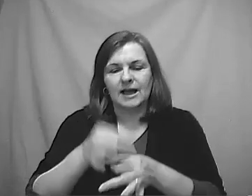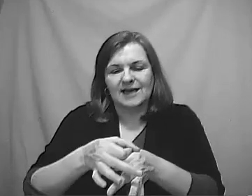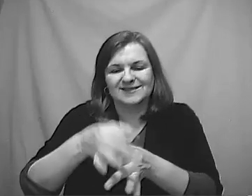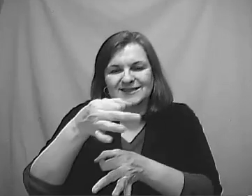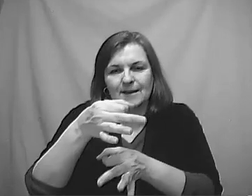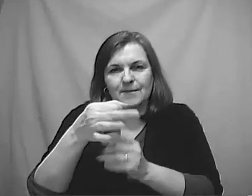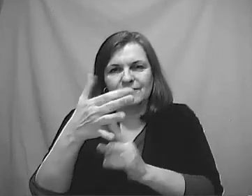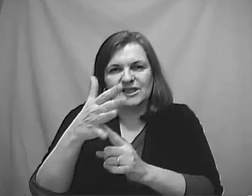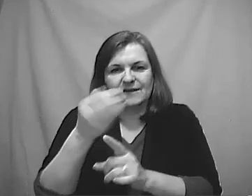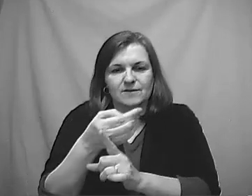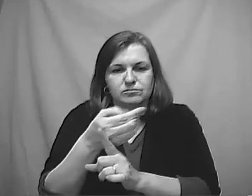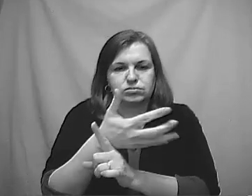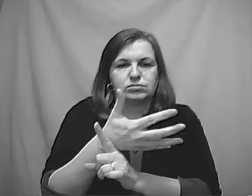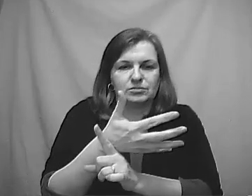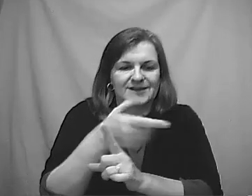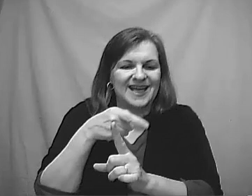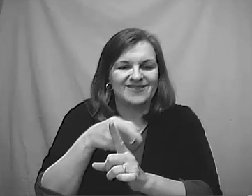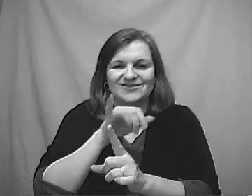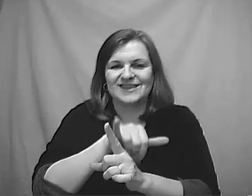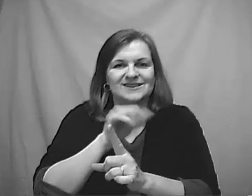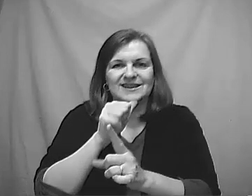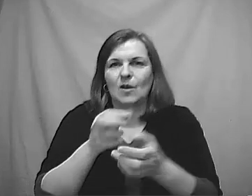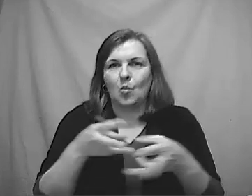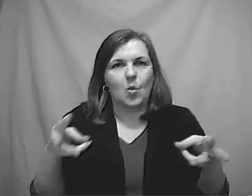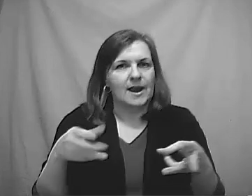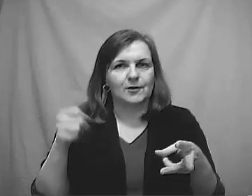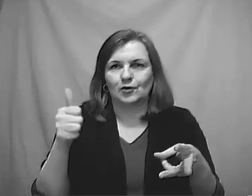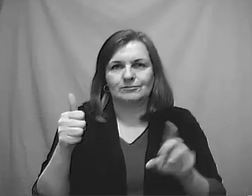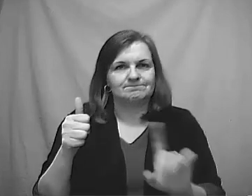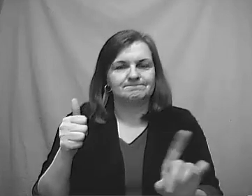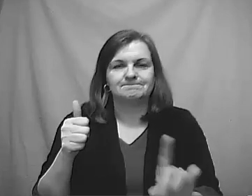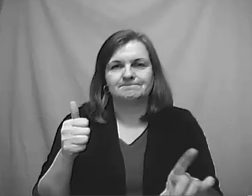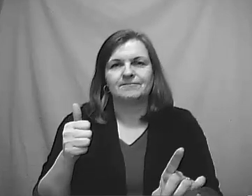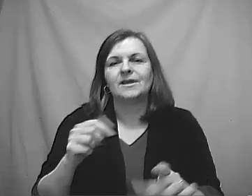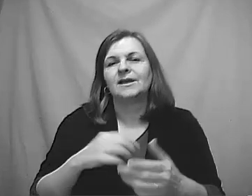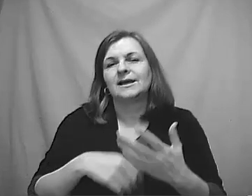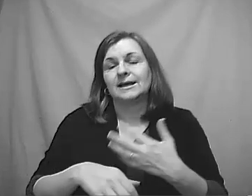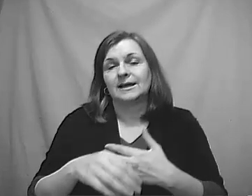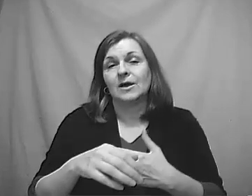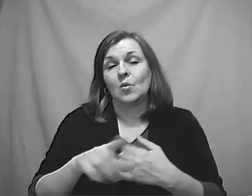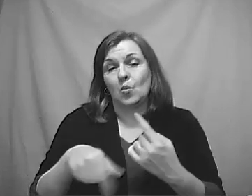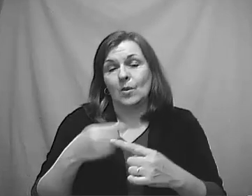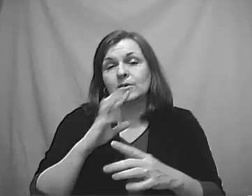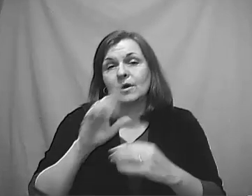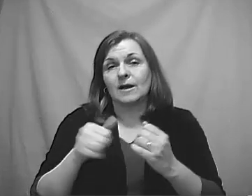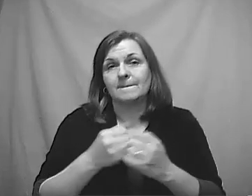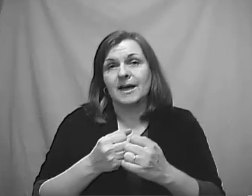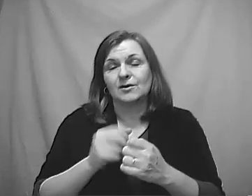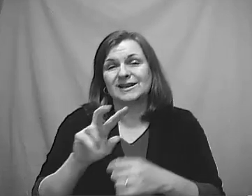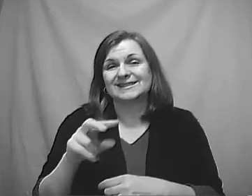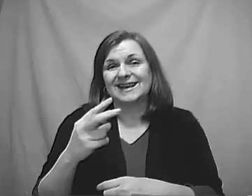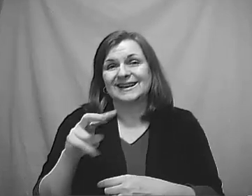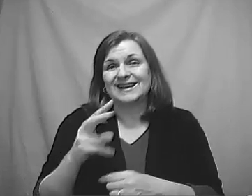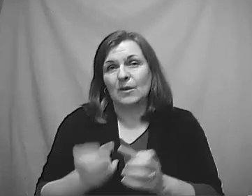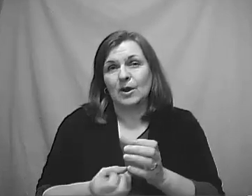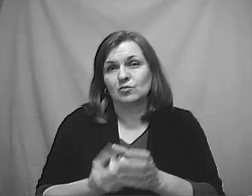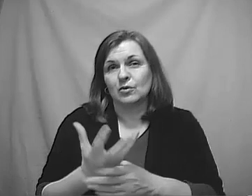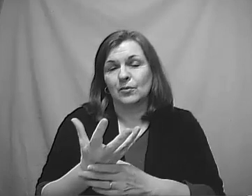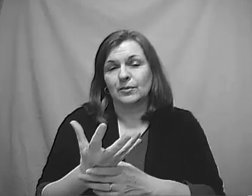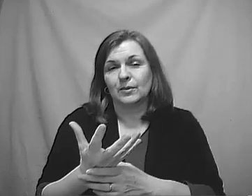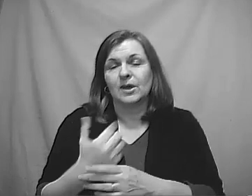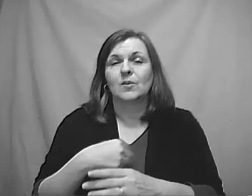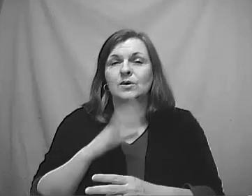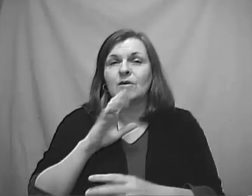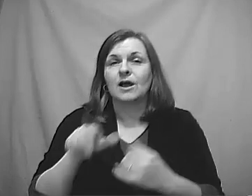this production of a leaf sticking out to the side of the plant as being wider. When we talk about width of